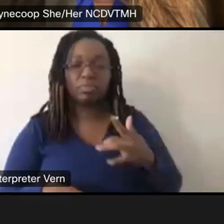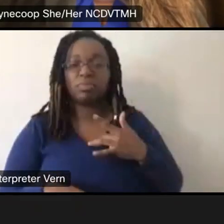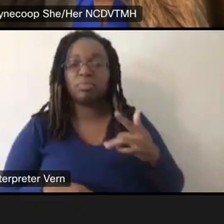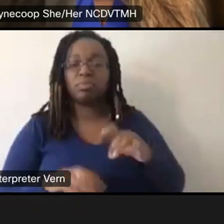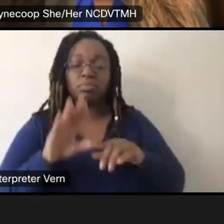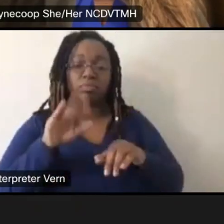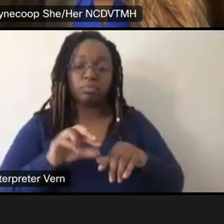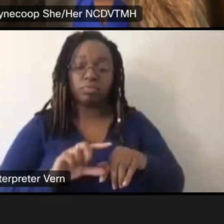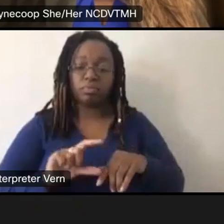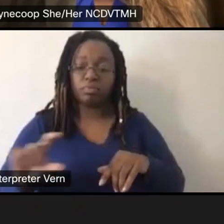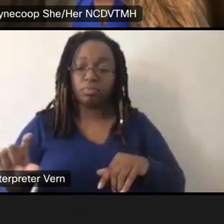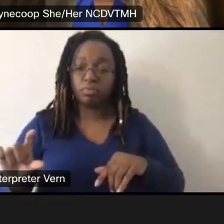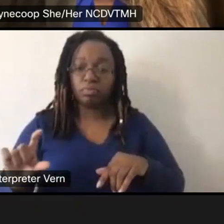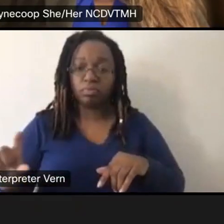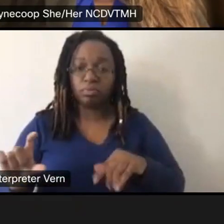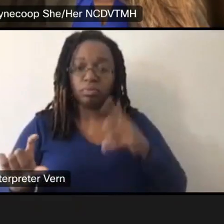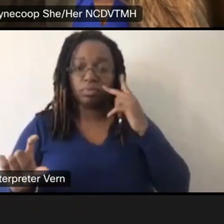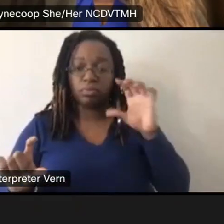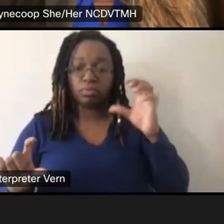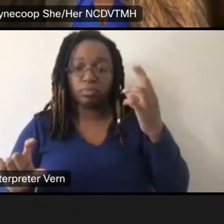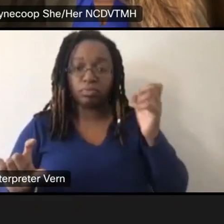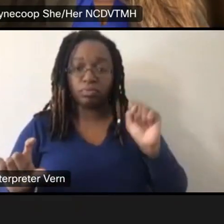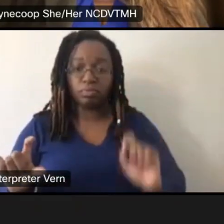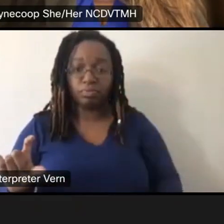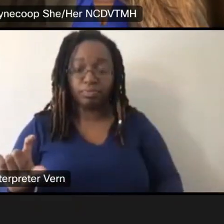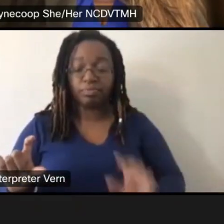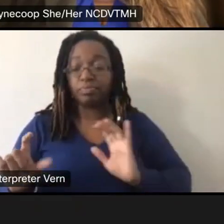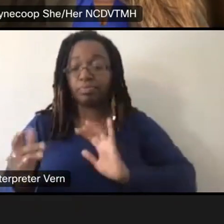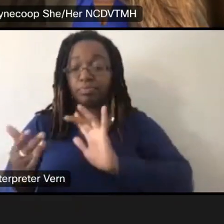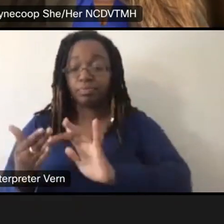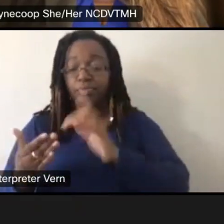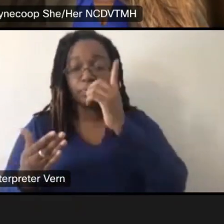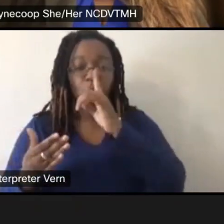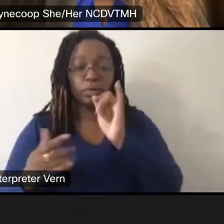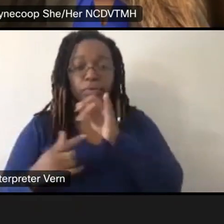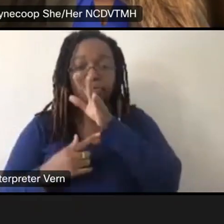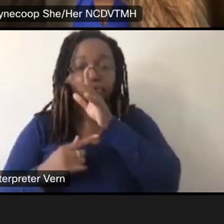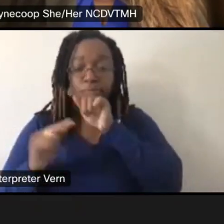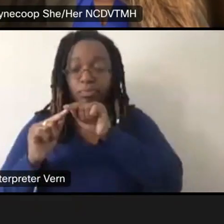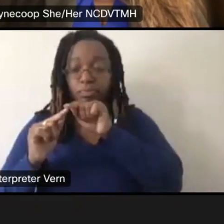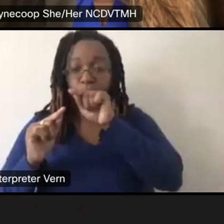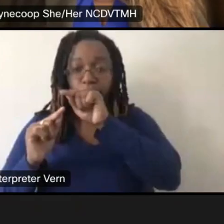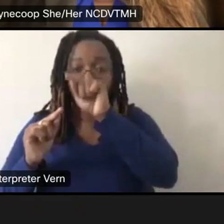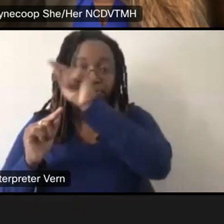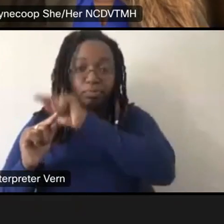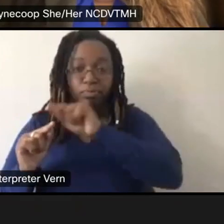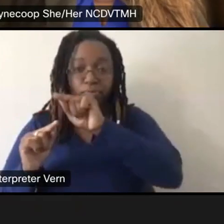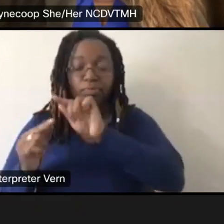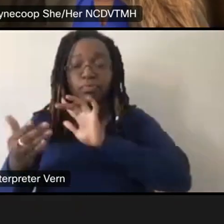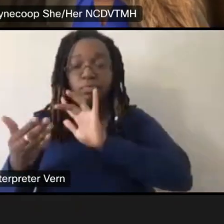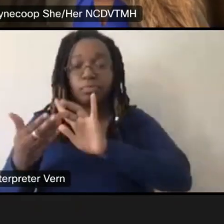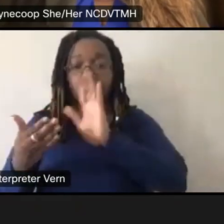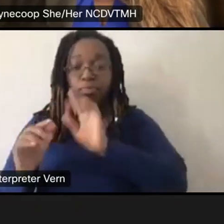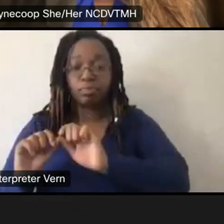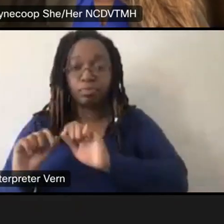screen. You may have to click on the chat icon that looks like a speech bubble to open it. Let's test the chat feature now.